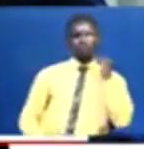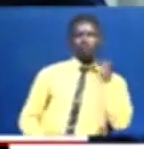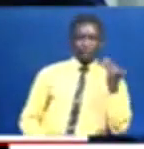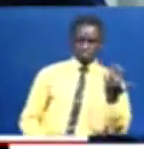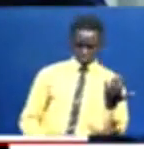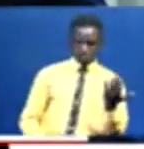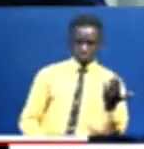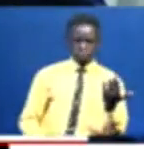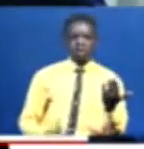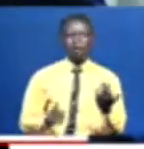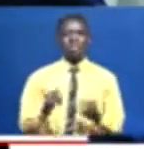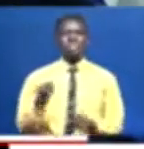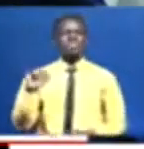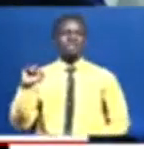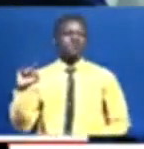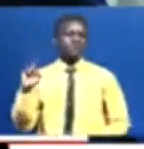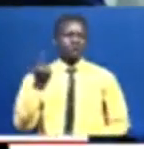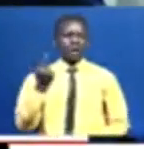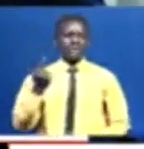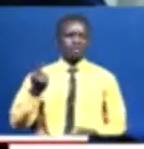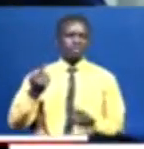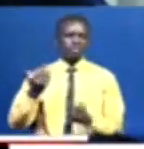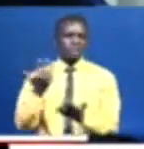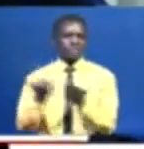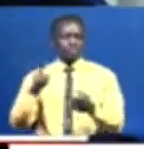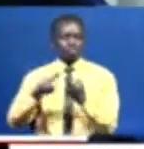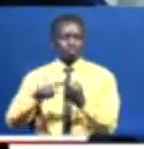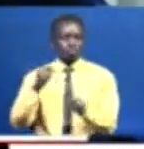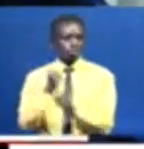the first aspect is incident response.